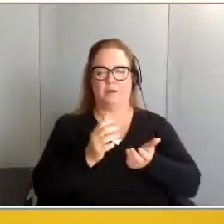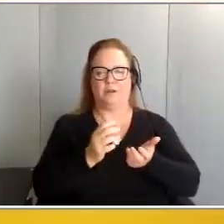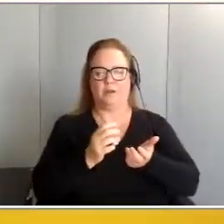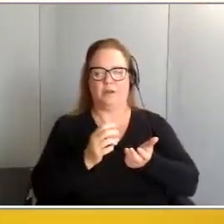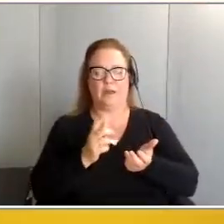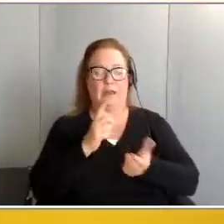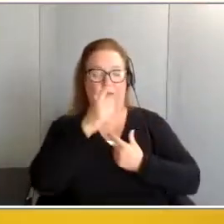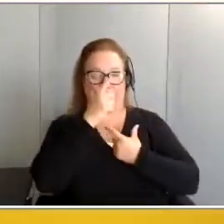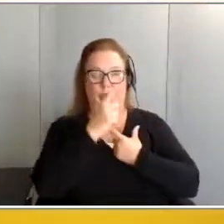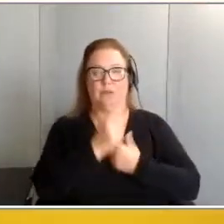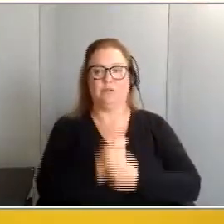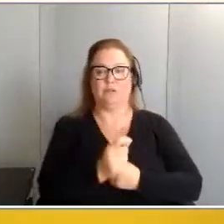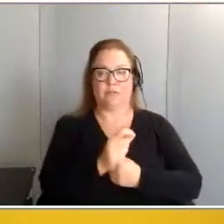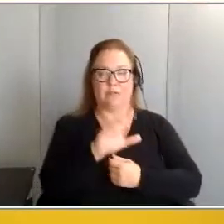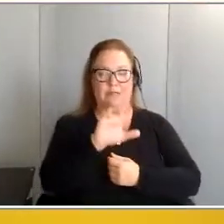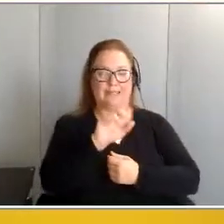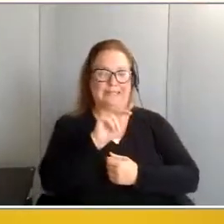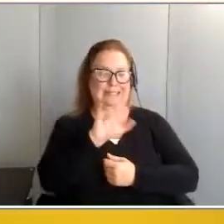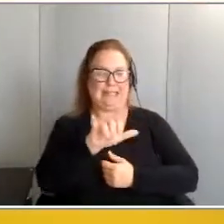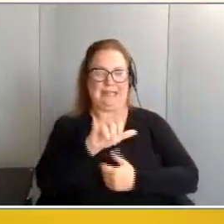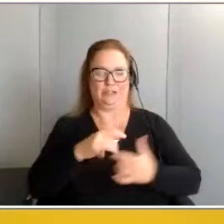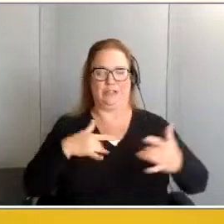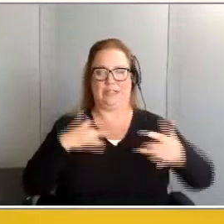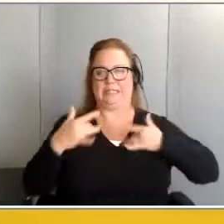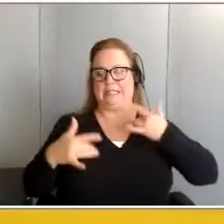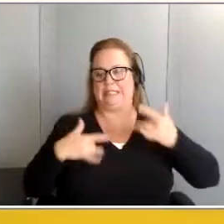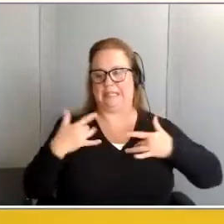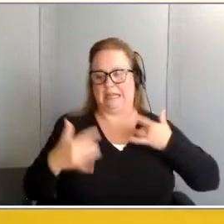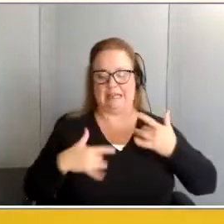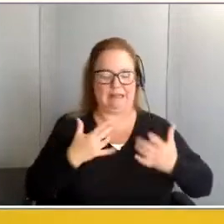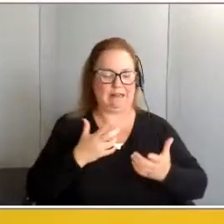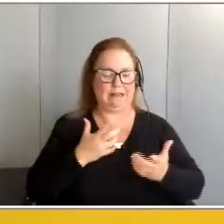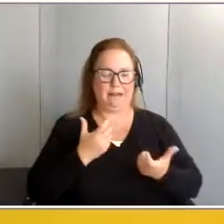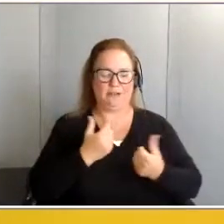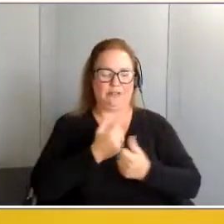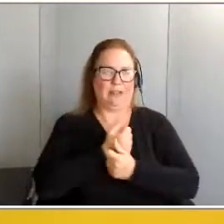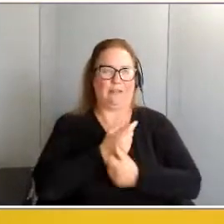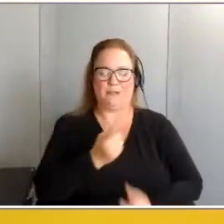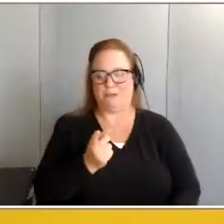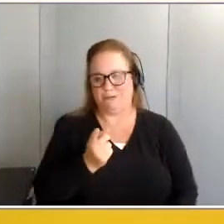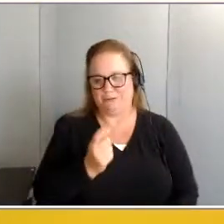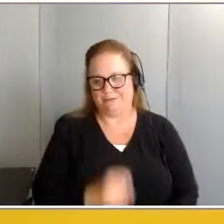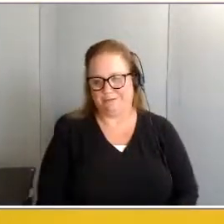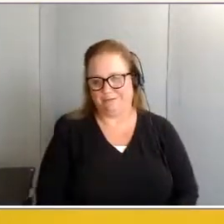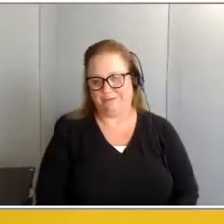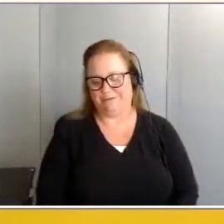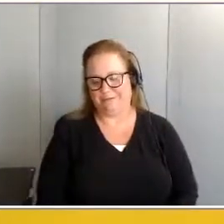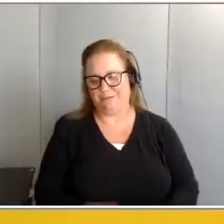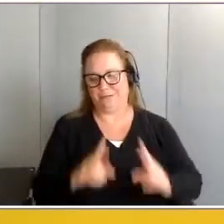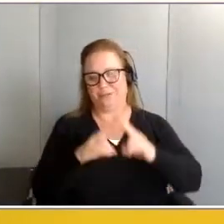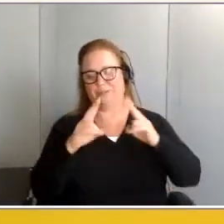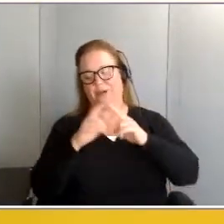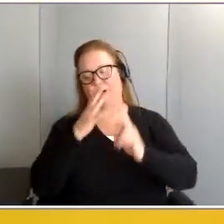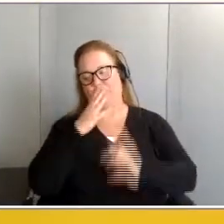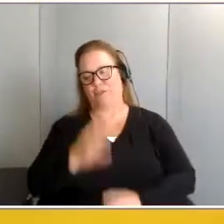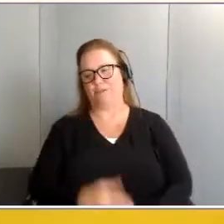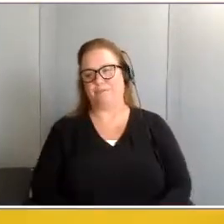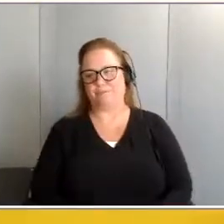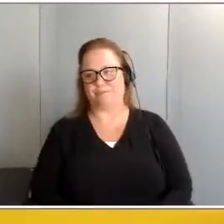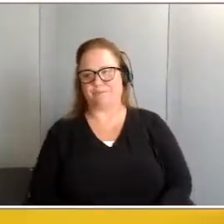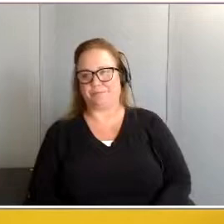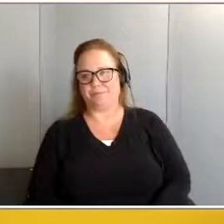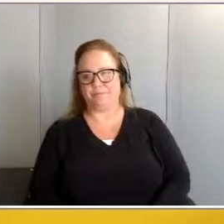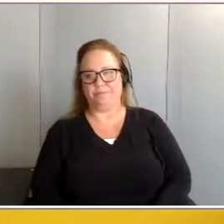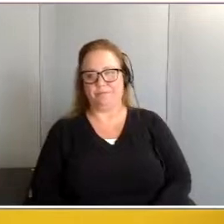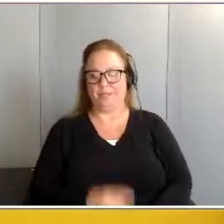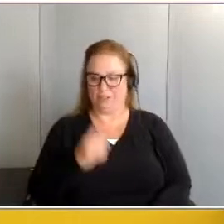interested, she just gets all excited and comes up to you and starts to love on you. So she's very, very good at that. Is she this calm